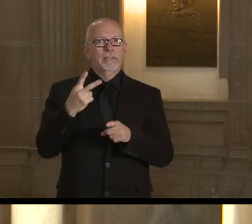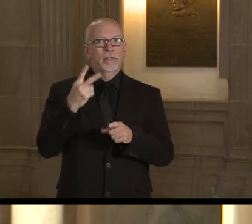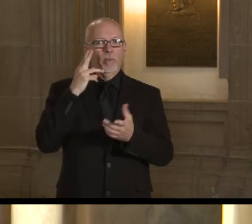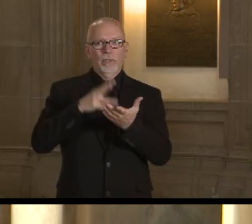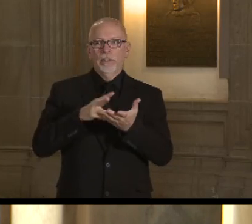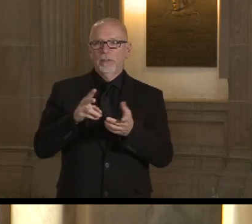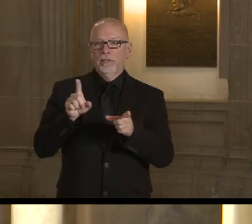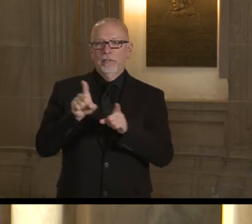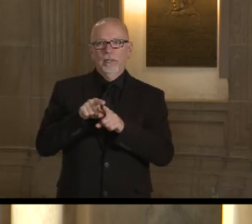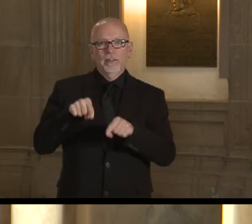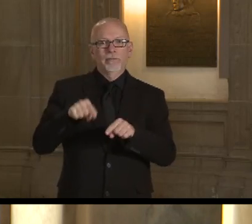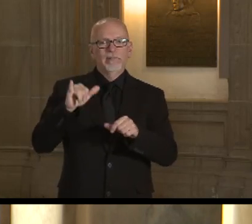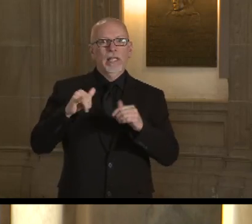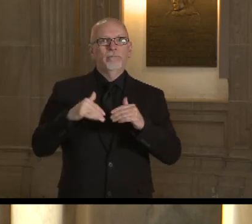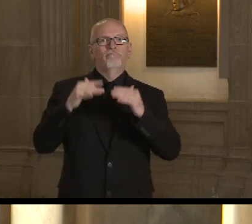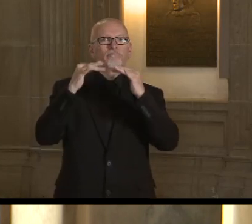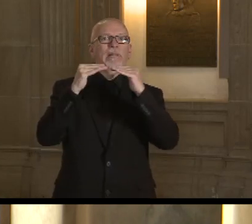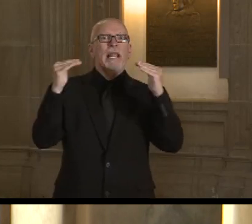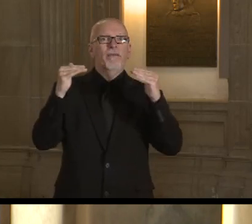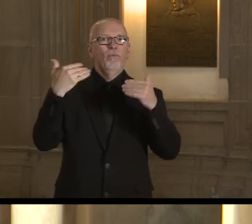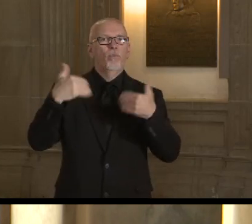witnessing this level of